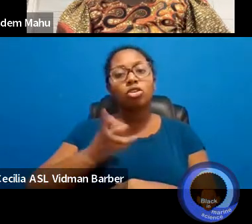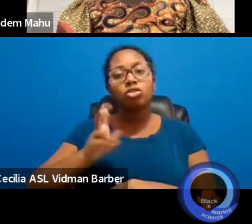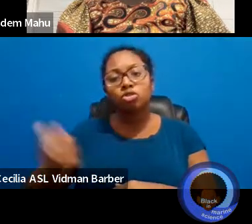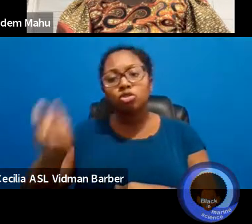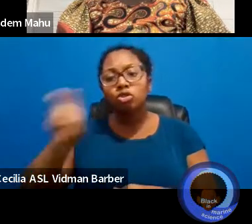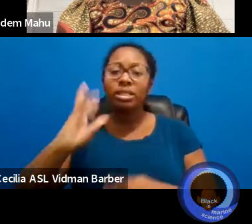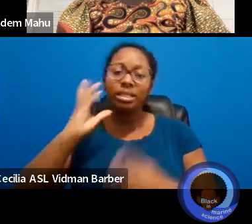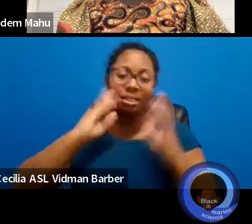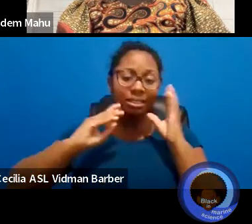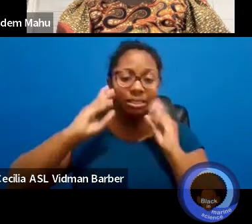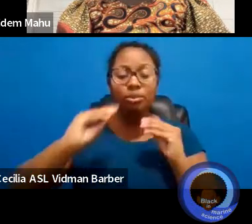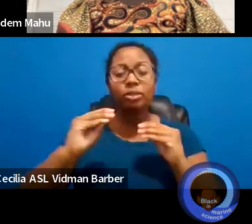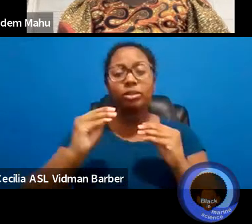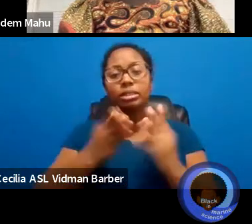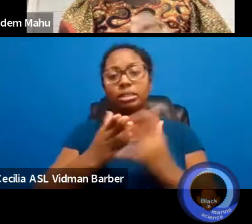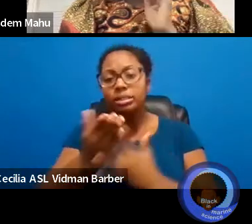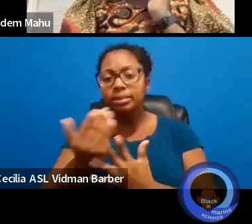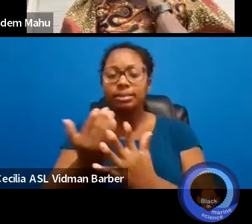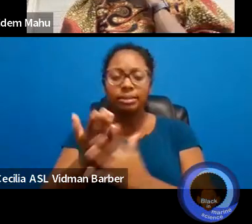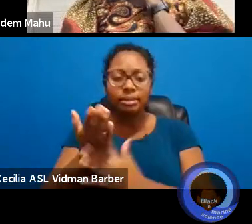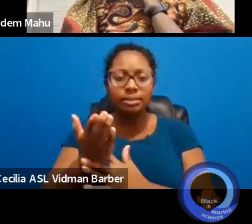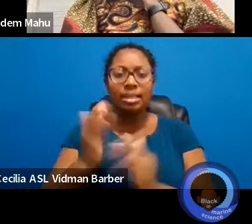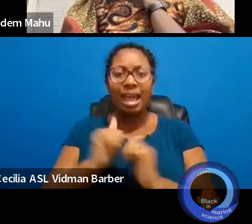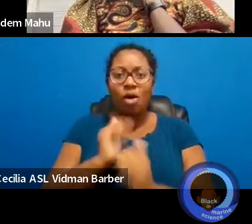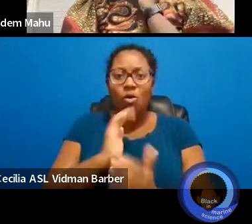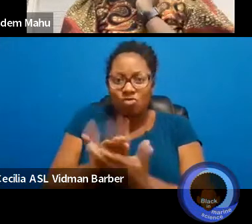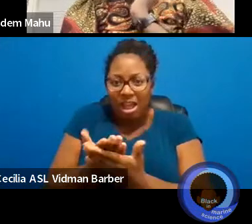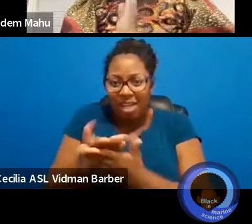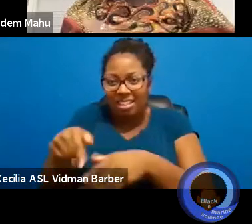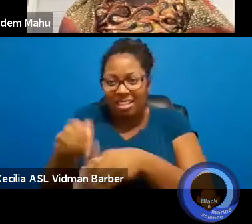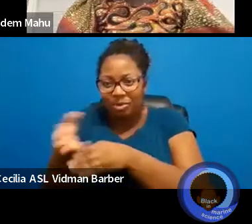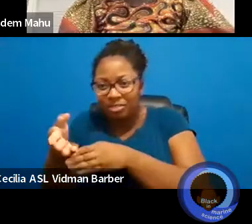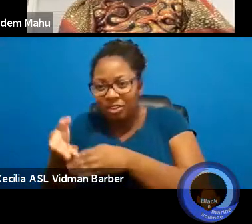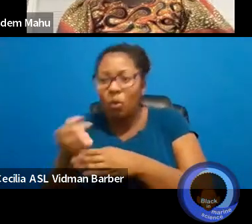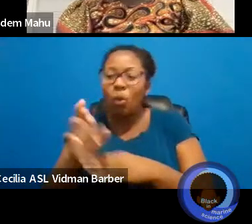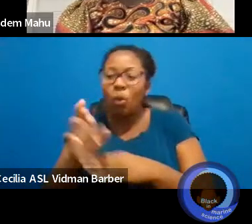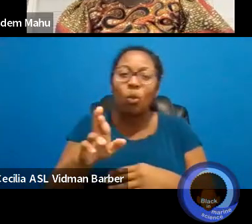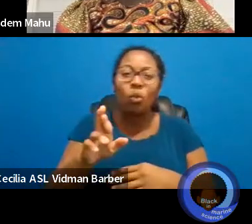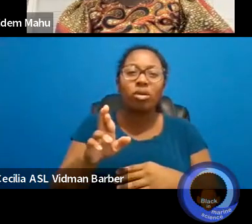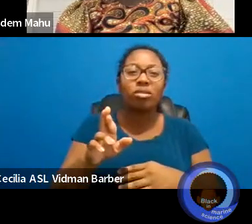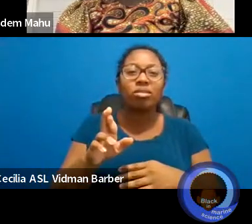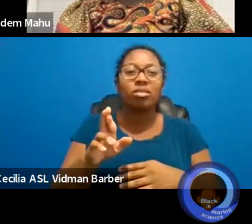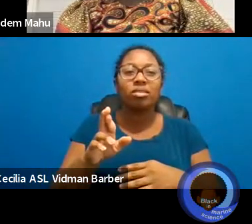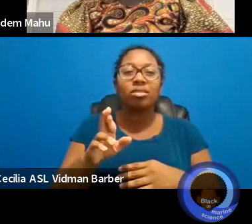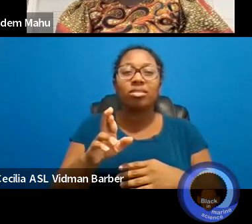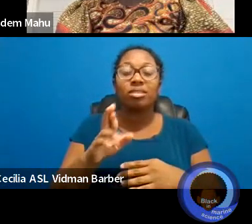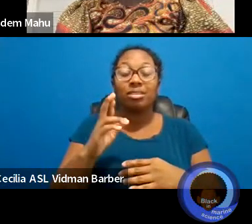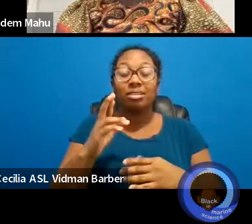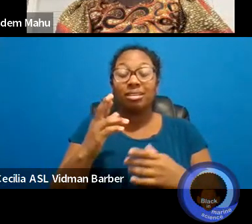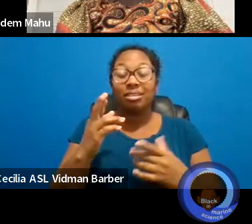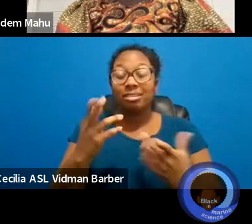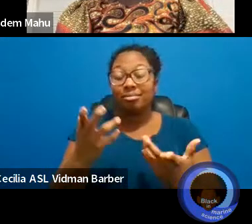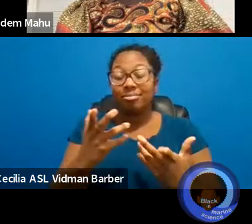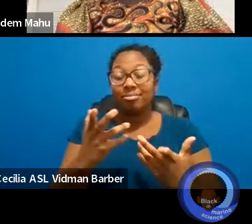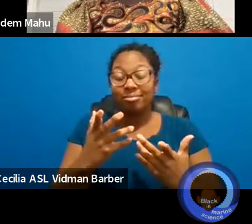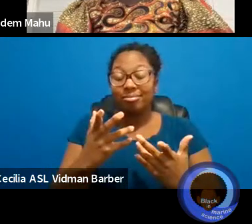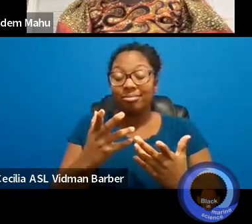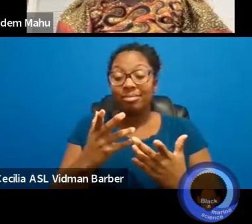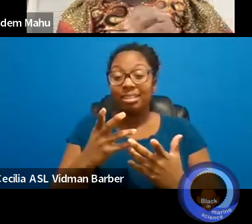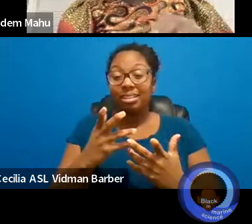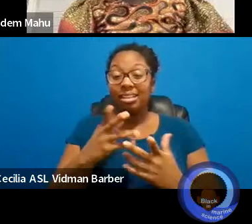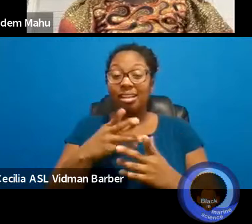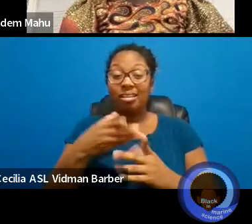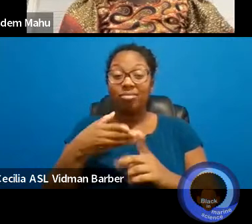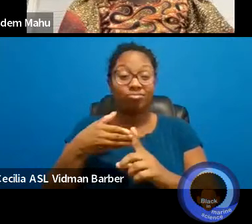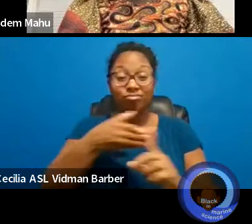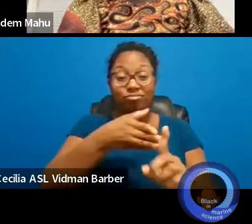how we either land into the field or how we actually wanted to, and the struggles or the challenges. I won't